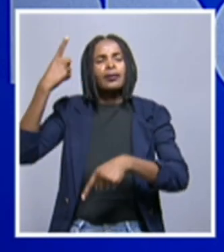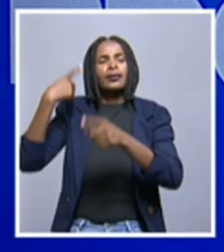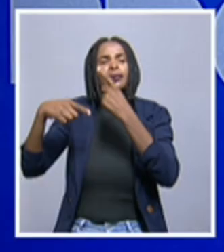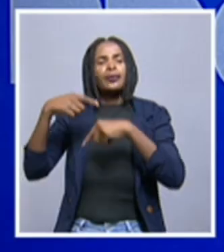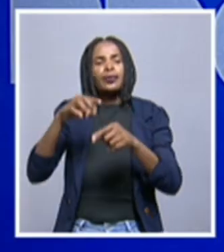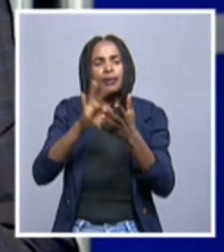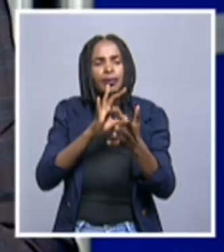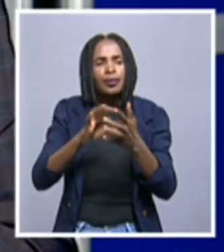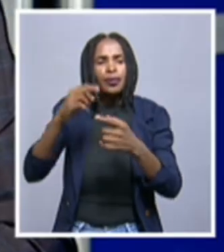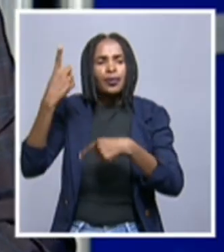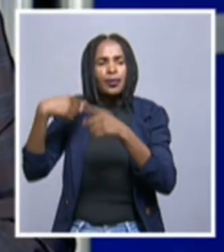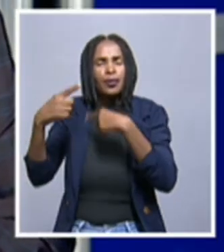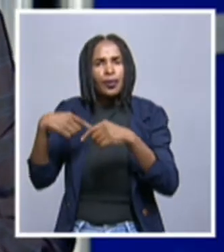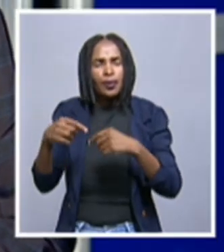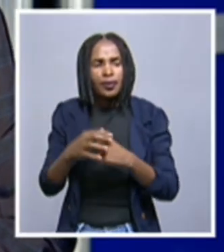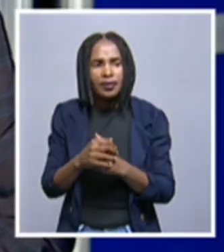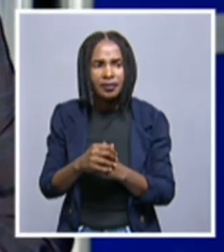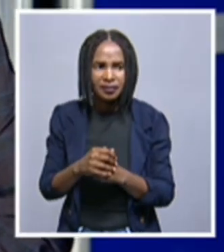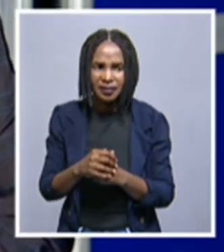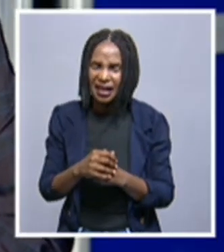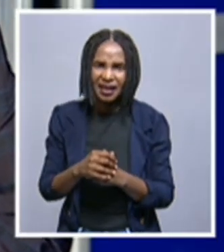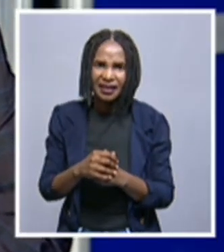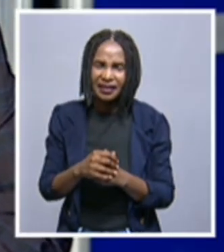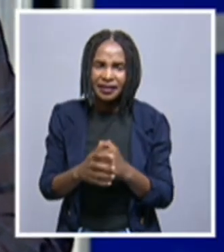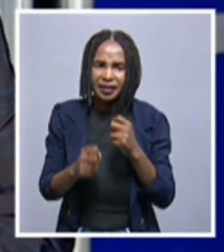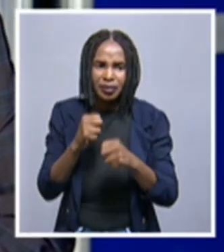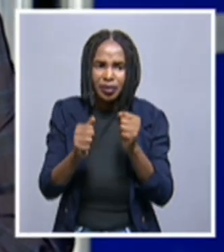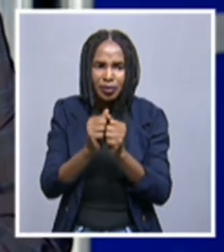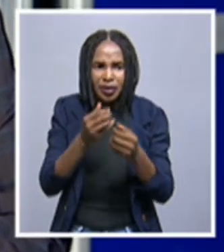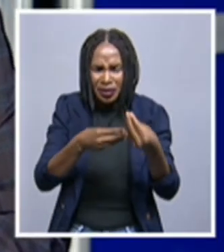occur. Not necessarily. Okay. Because